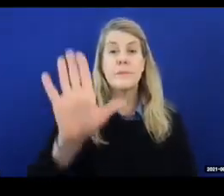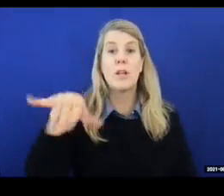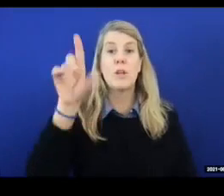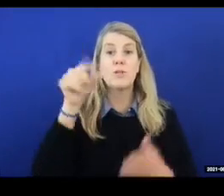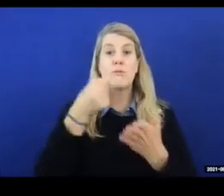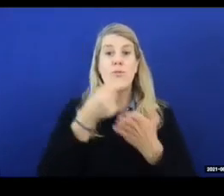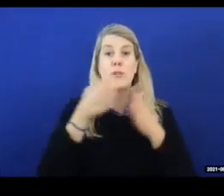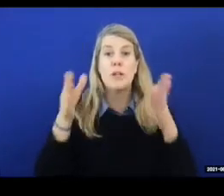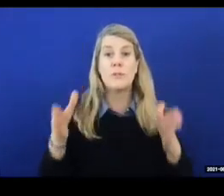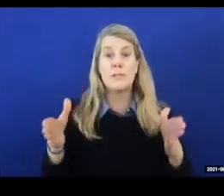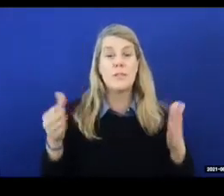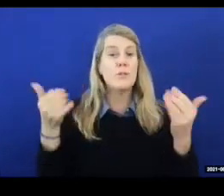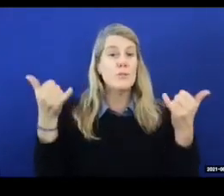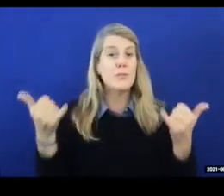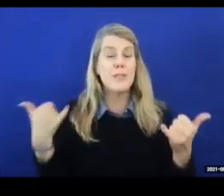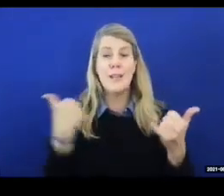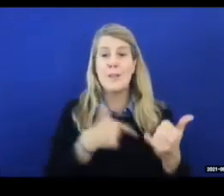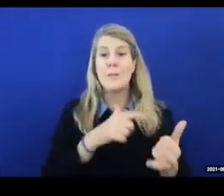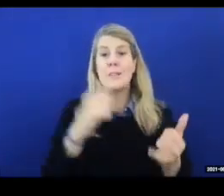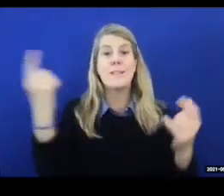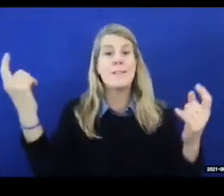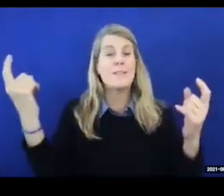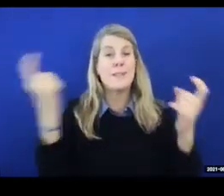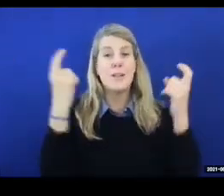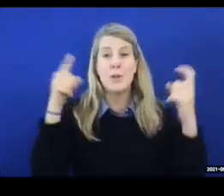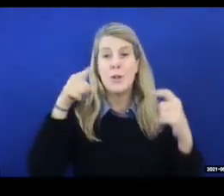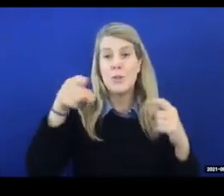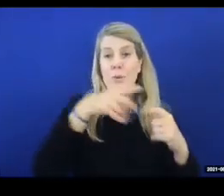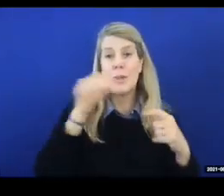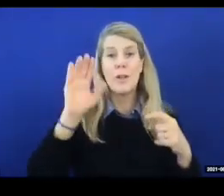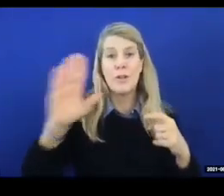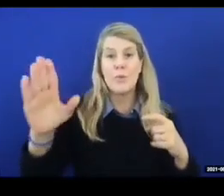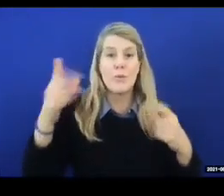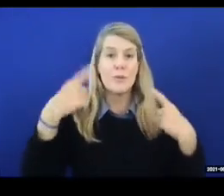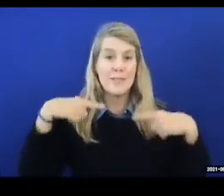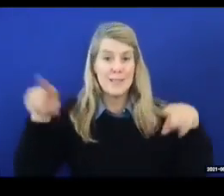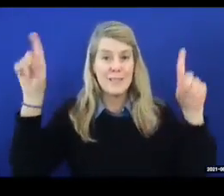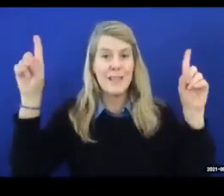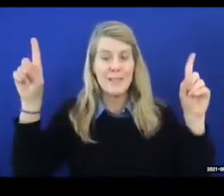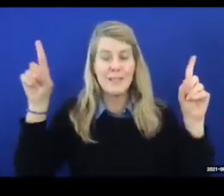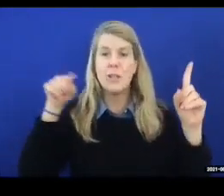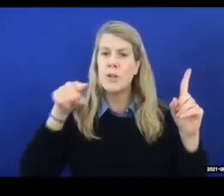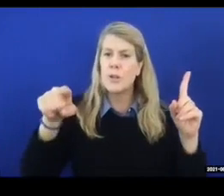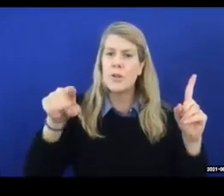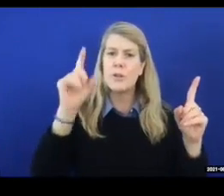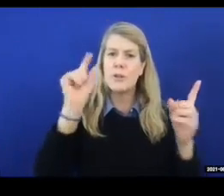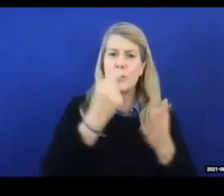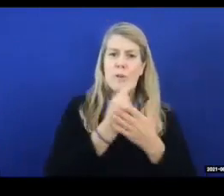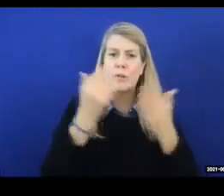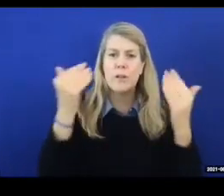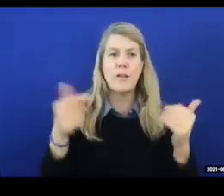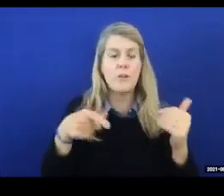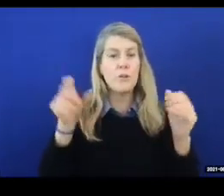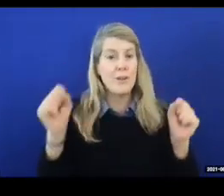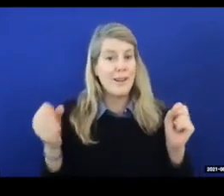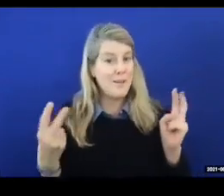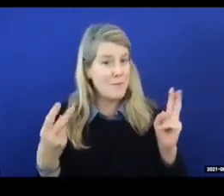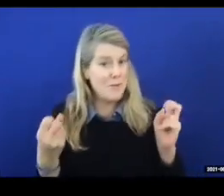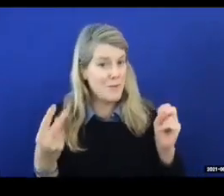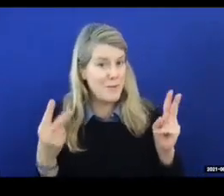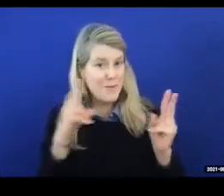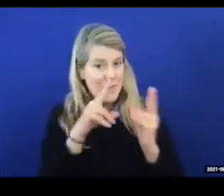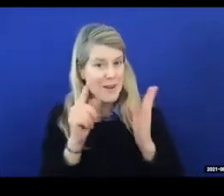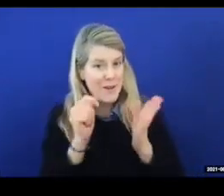graduates, today we celebrate you and your accomplishments. Graduating students had the opportunity to upload